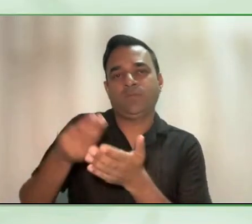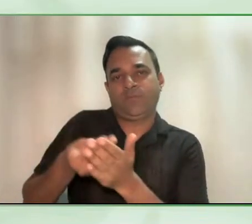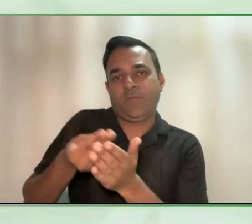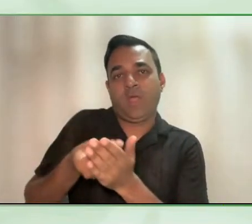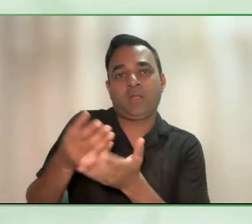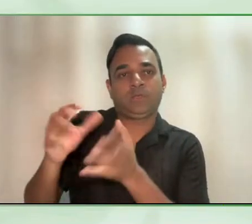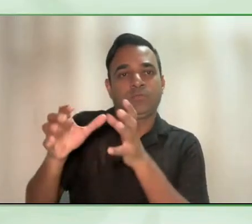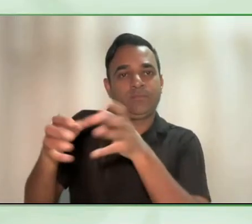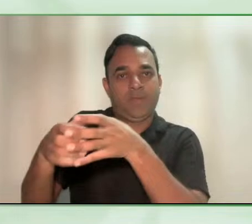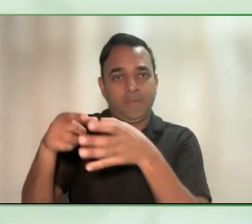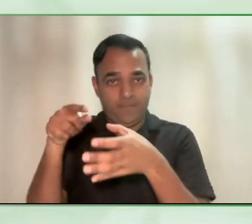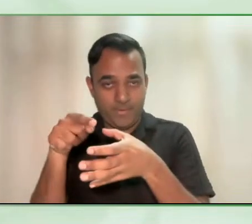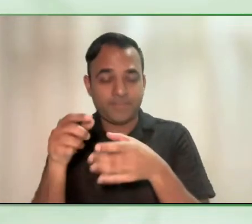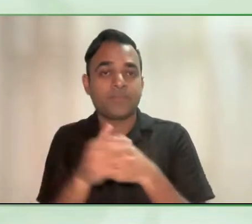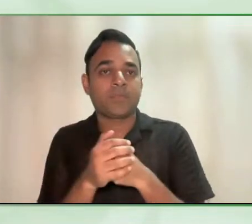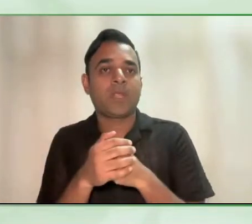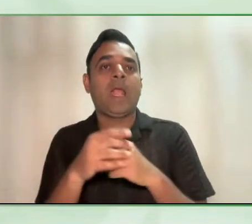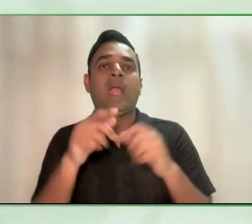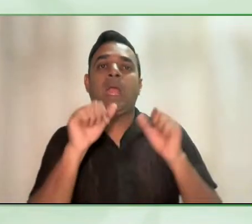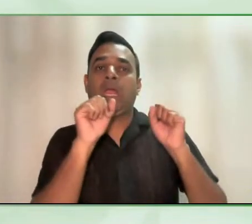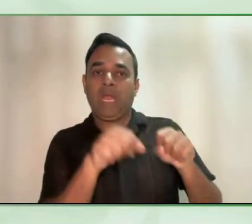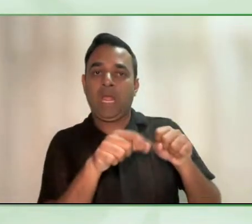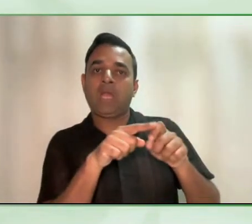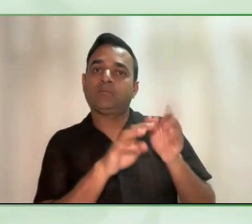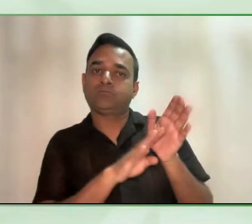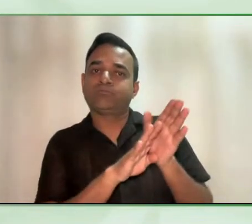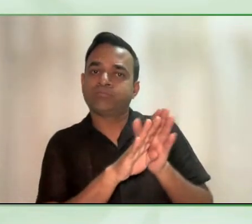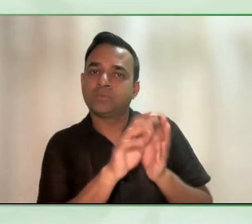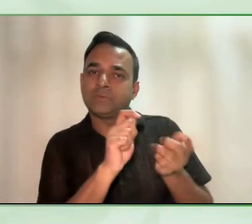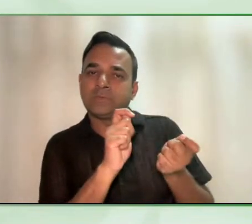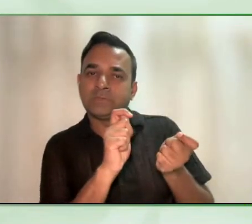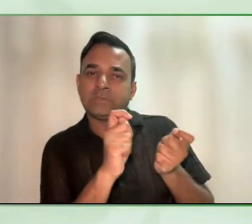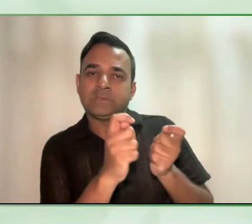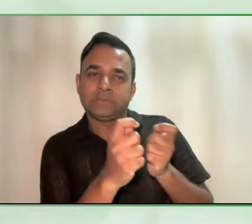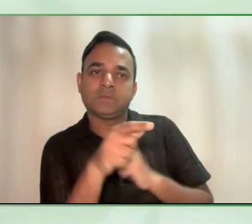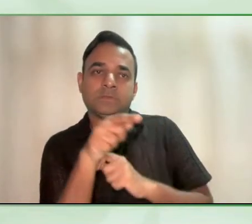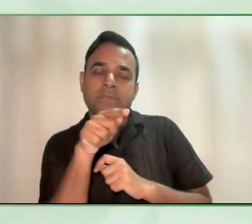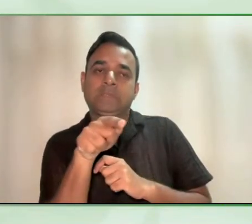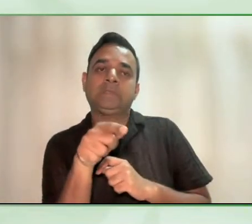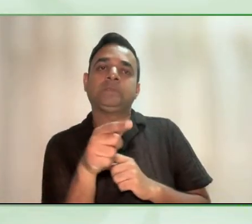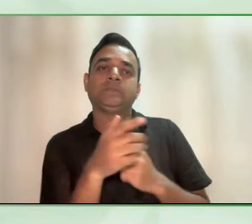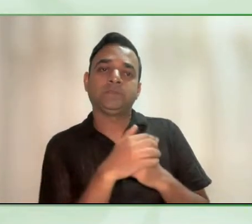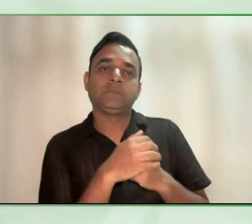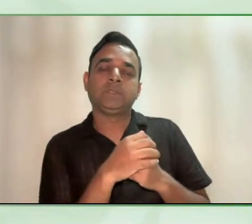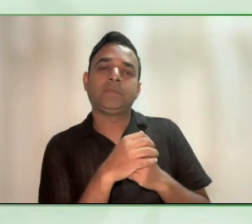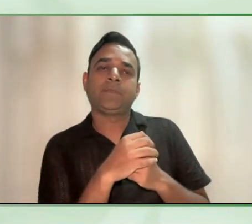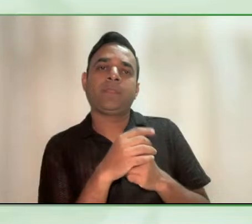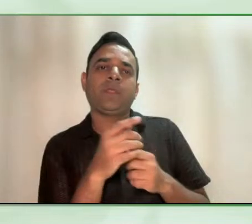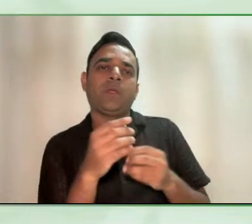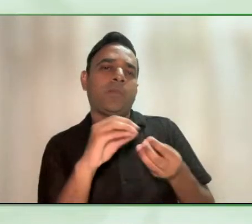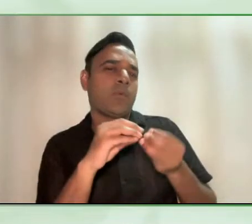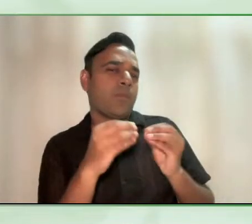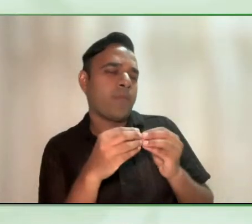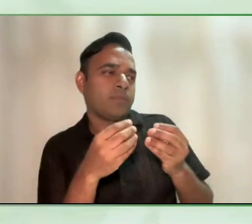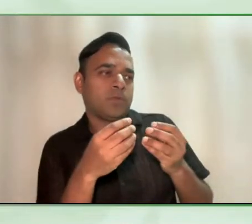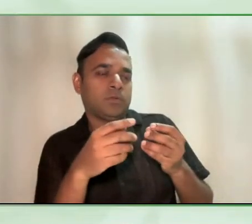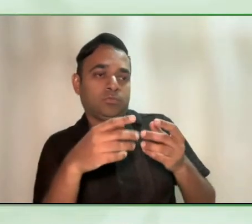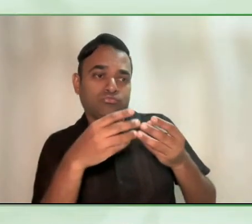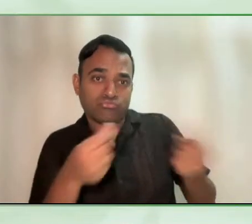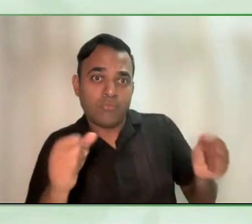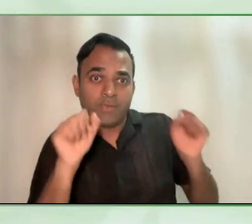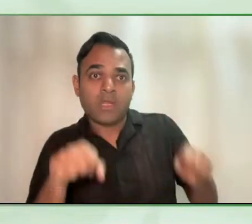doing advocacy work around arts, and as we move throughout the European Union,